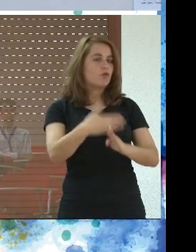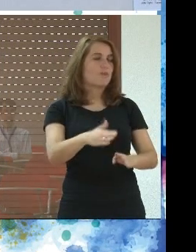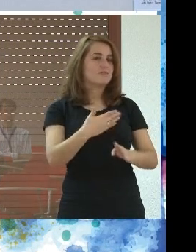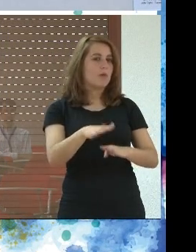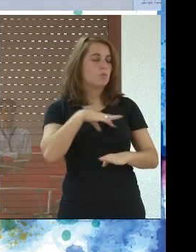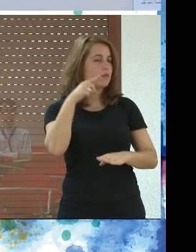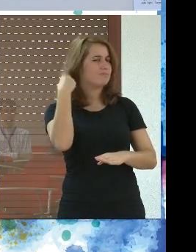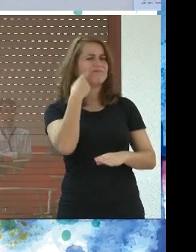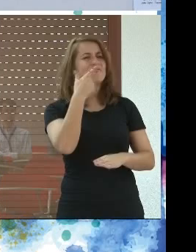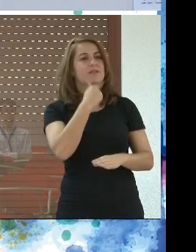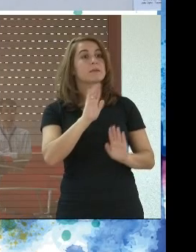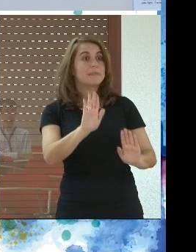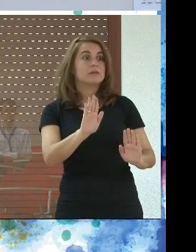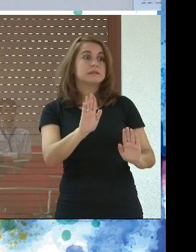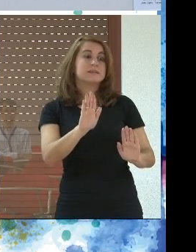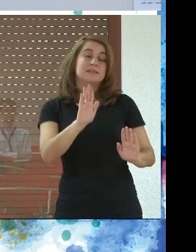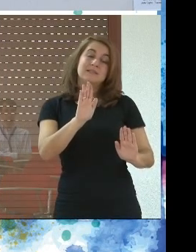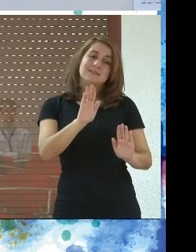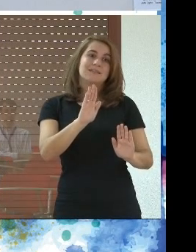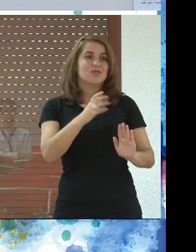to be able to detect it, but